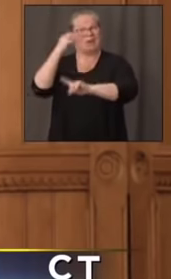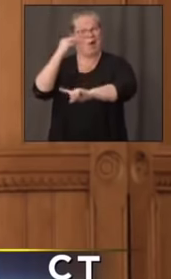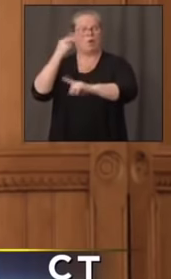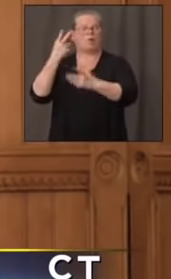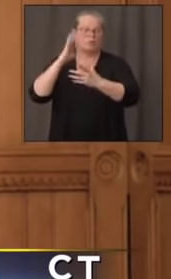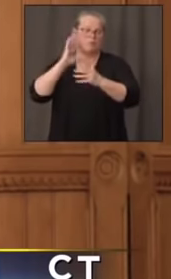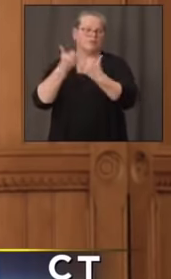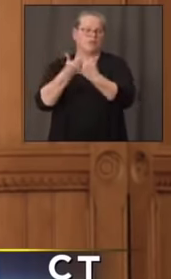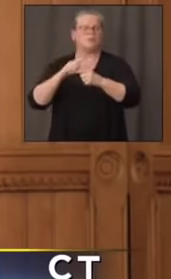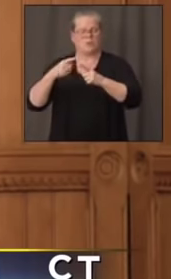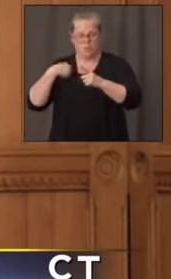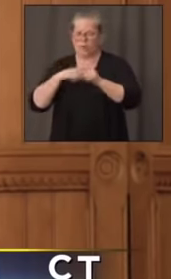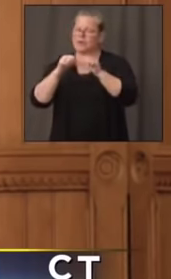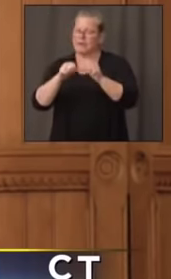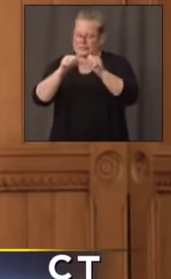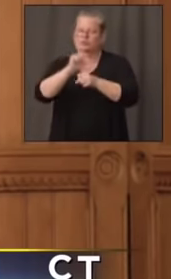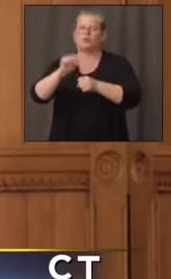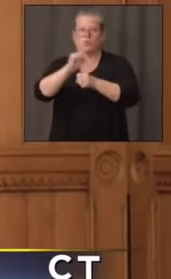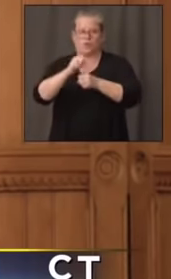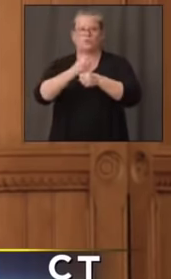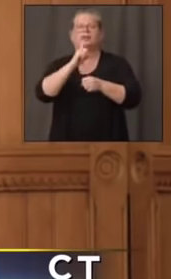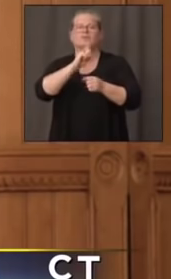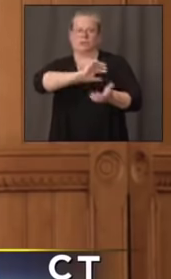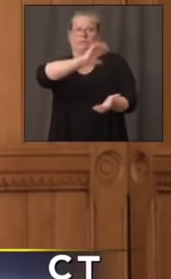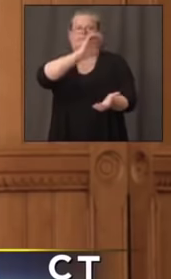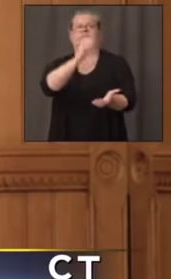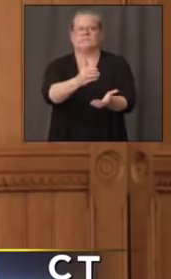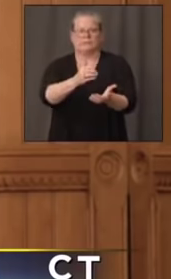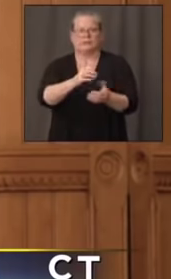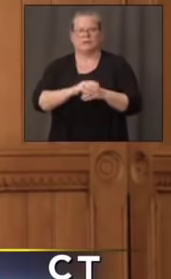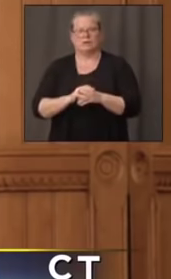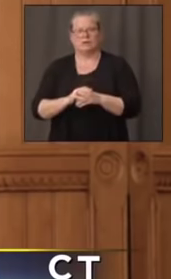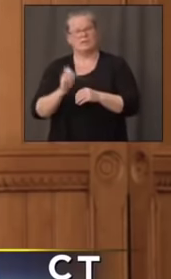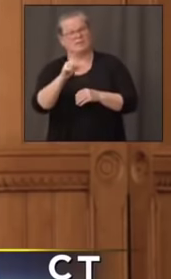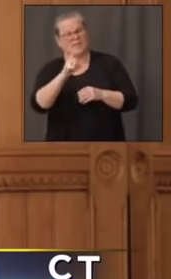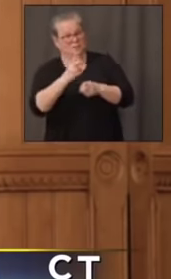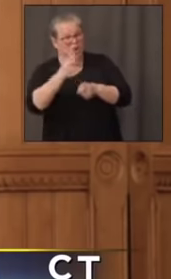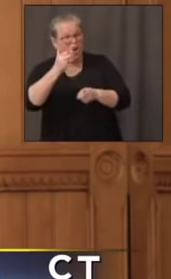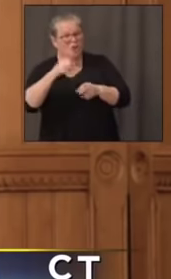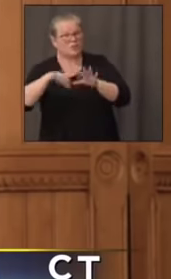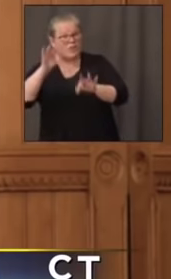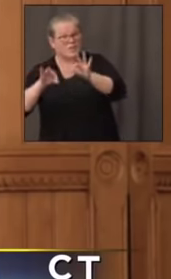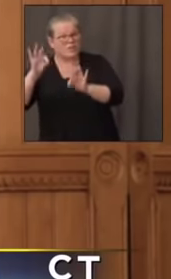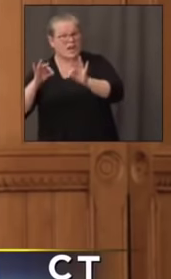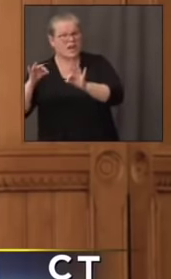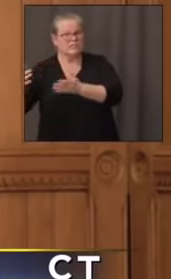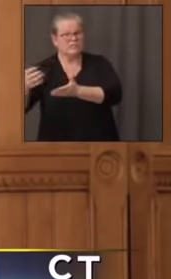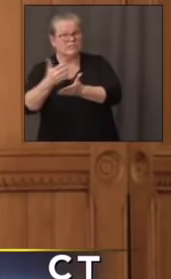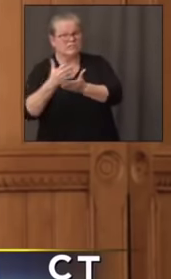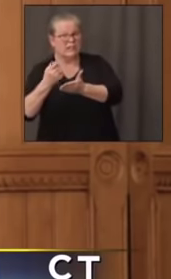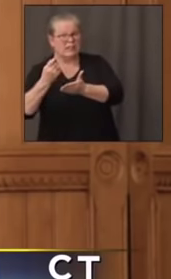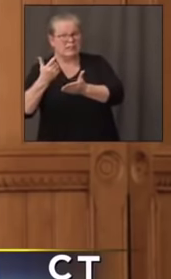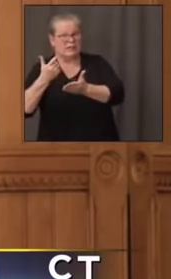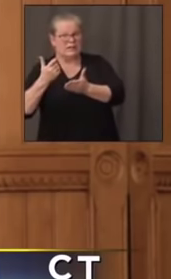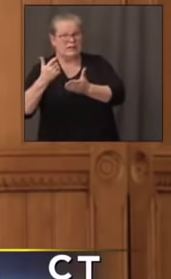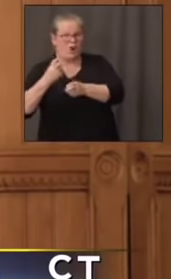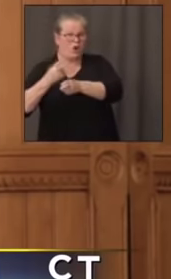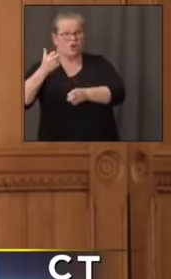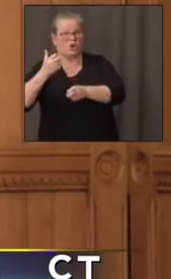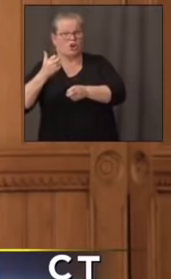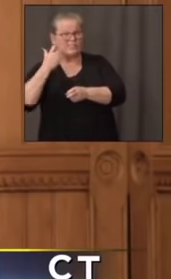well. Has the supply chain gotten a little tighter lately? You know, we're talking to our suppliers every day.